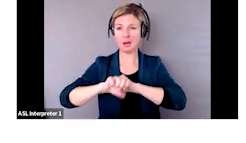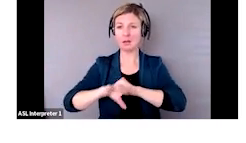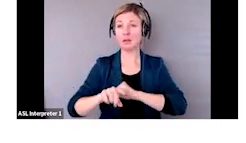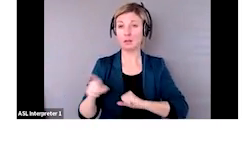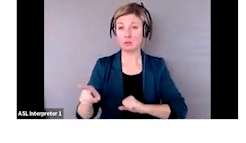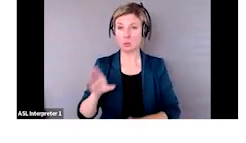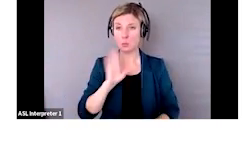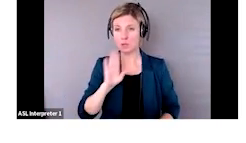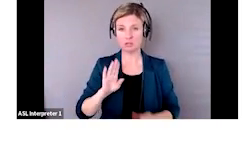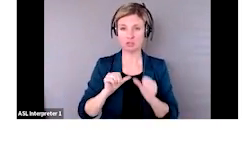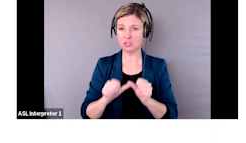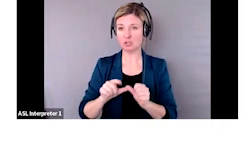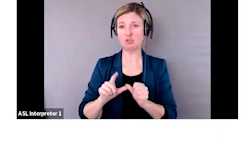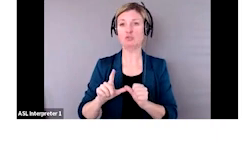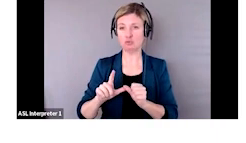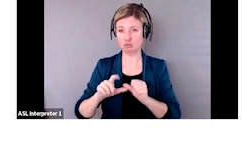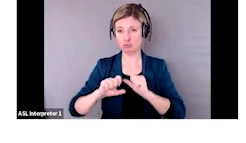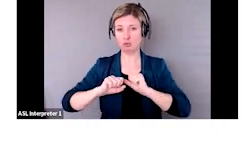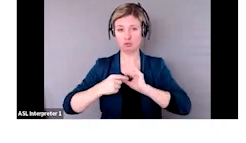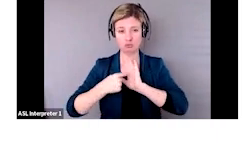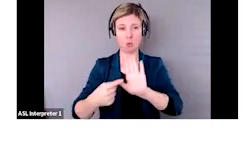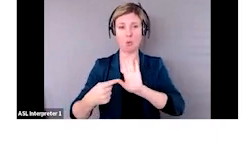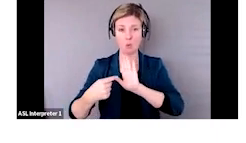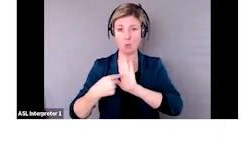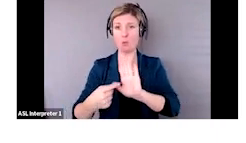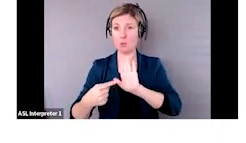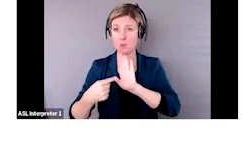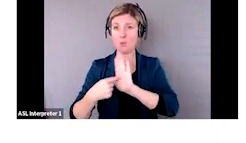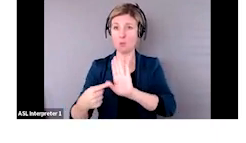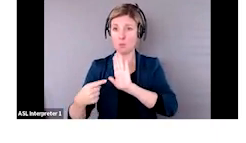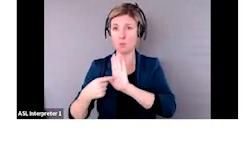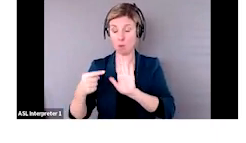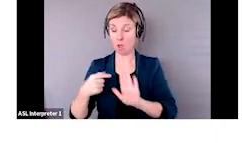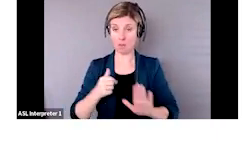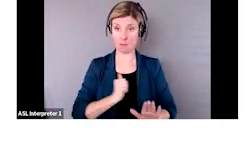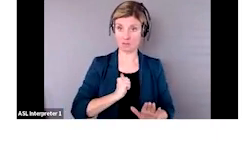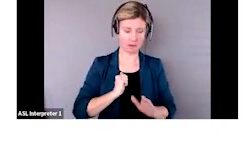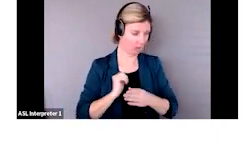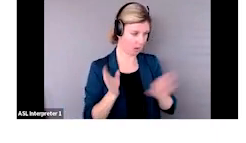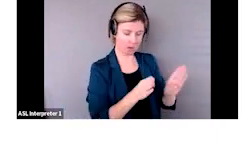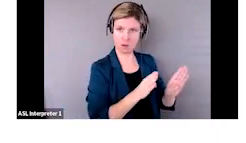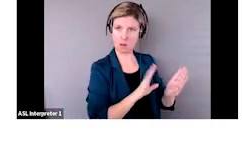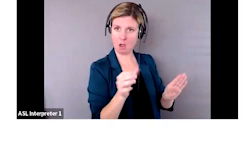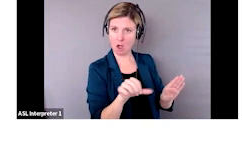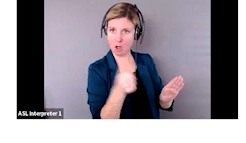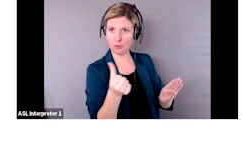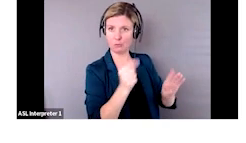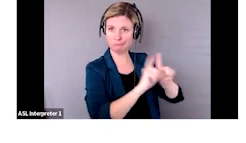because you're focused on other brick and mortar channels or other digital channels and the like. It doesn't mean you can avoid it